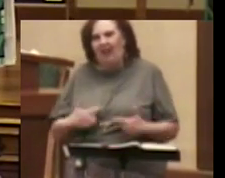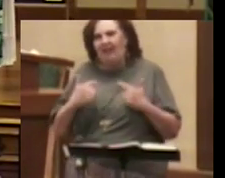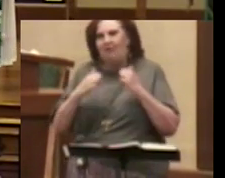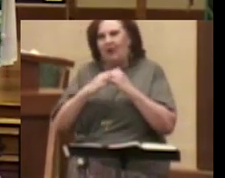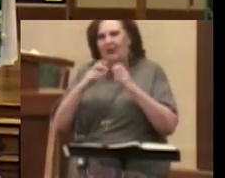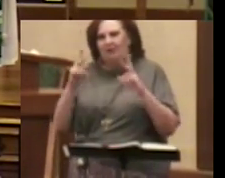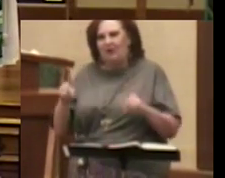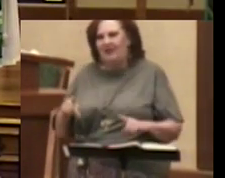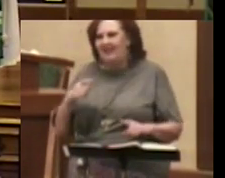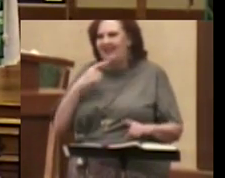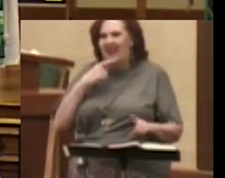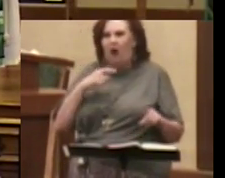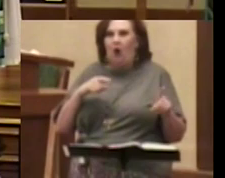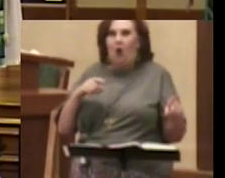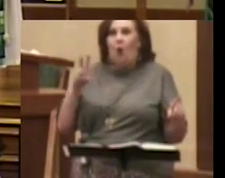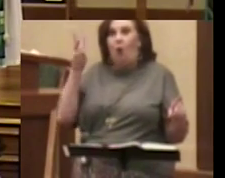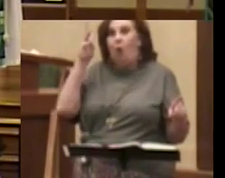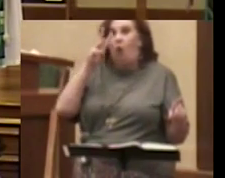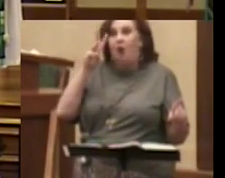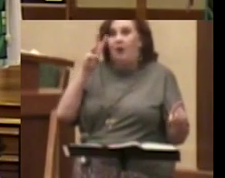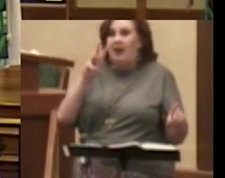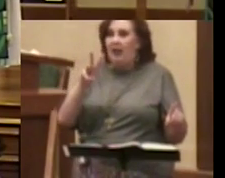you would say is a worry wart.